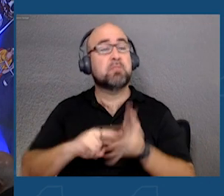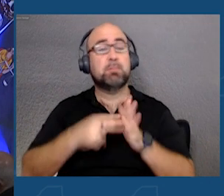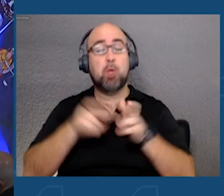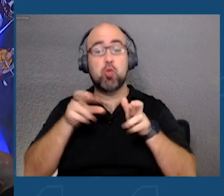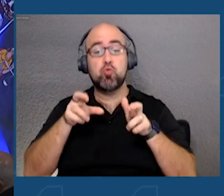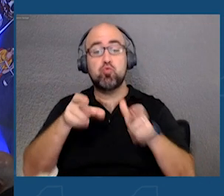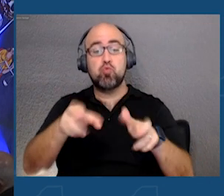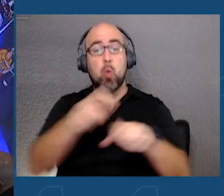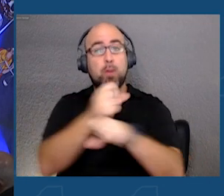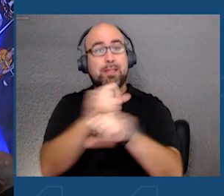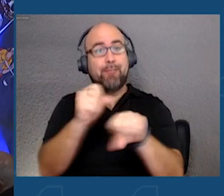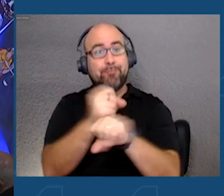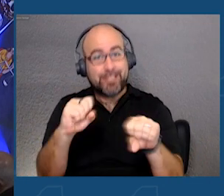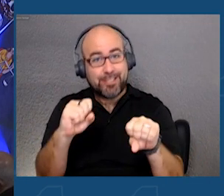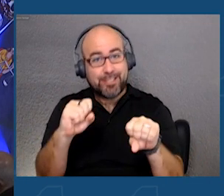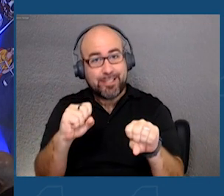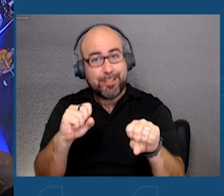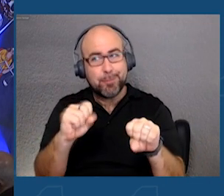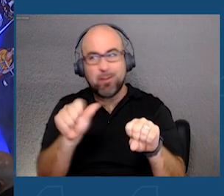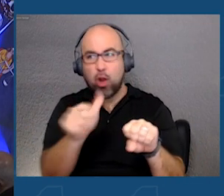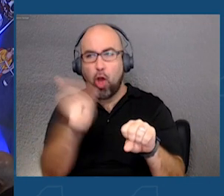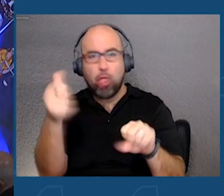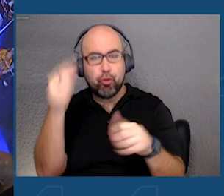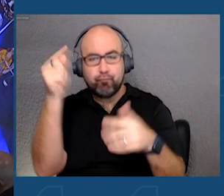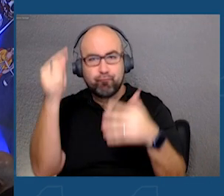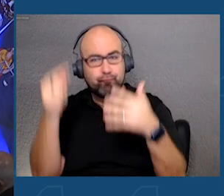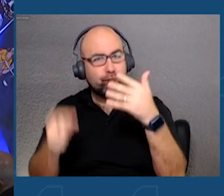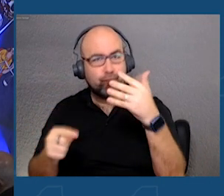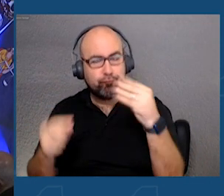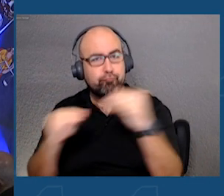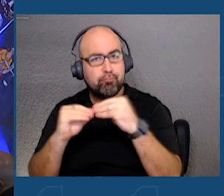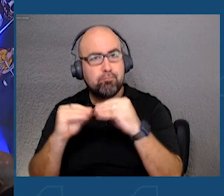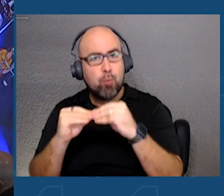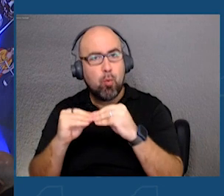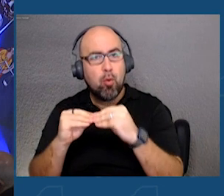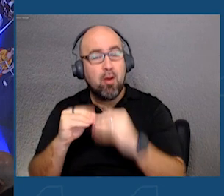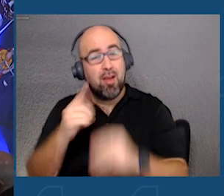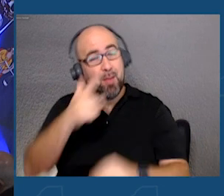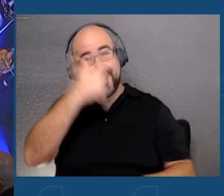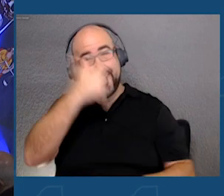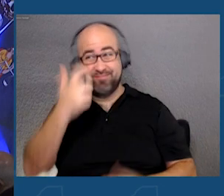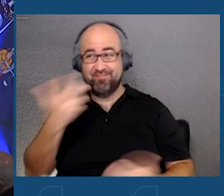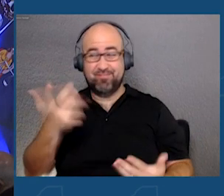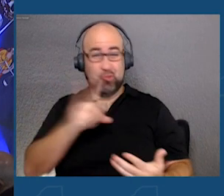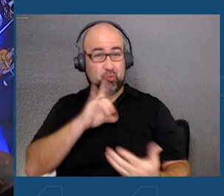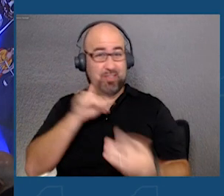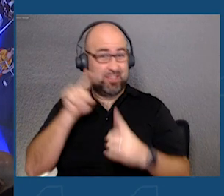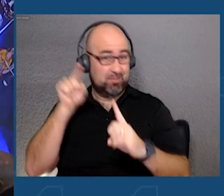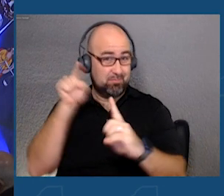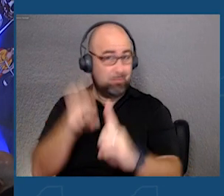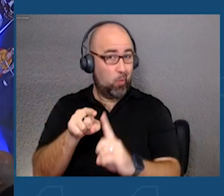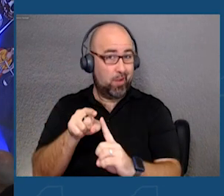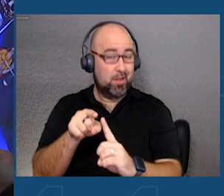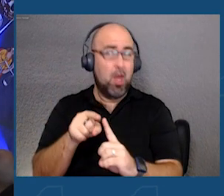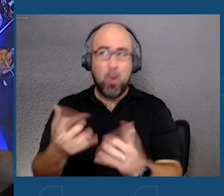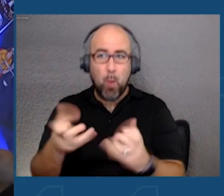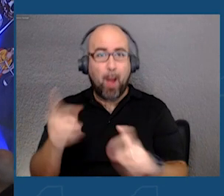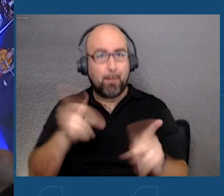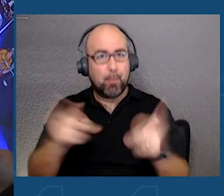and other aspects, because at the end of the day, we want people to come to these